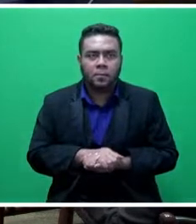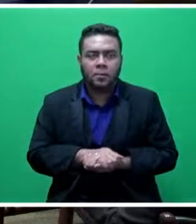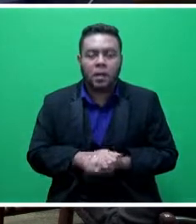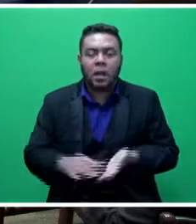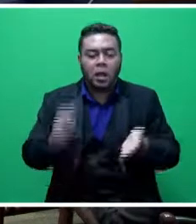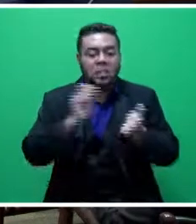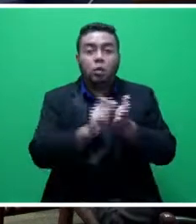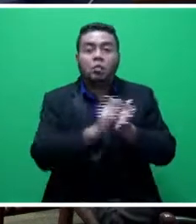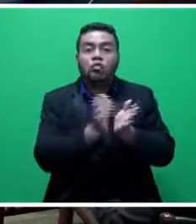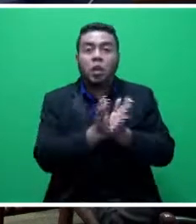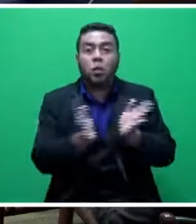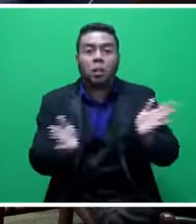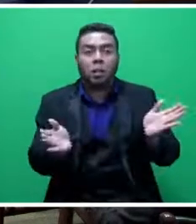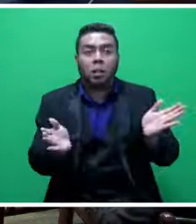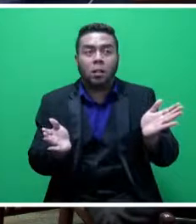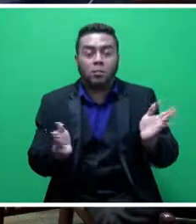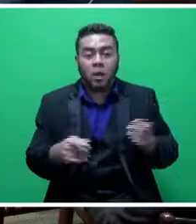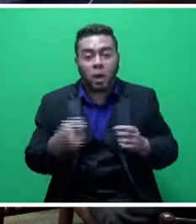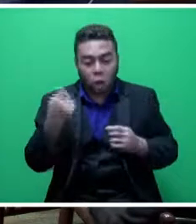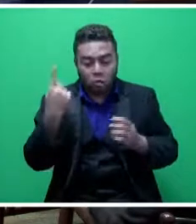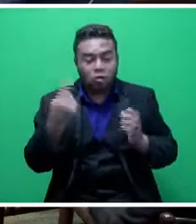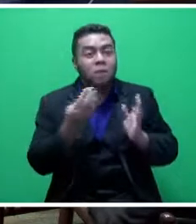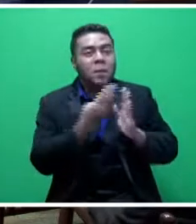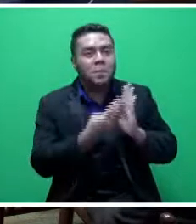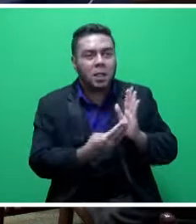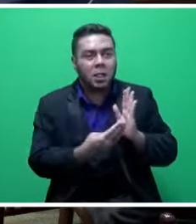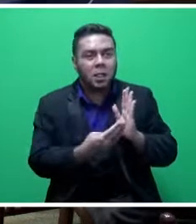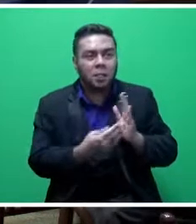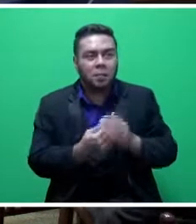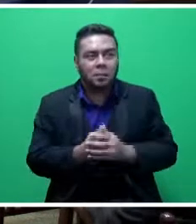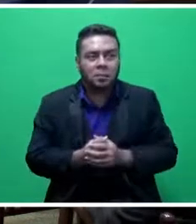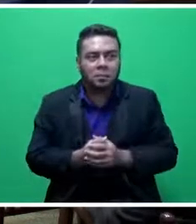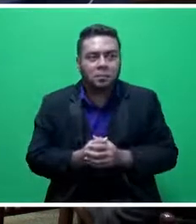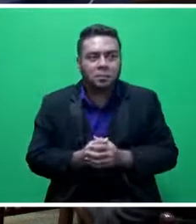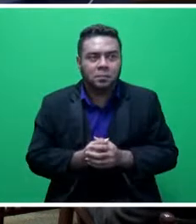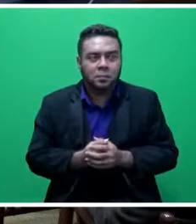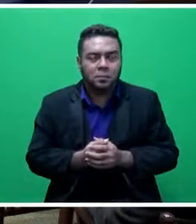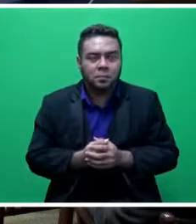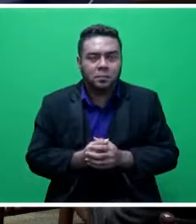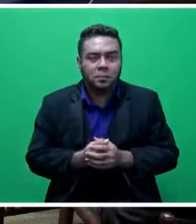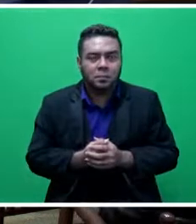Secretary General. Consideration of bills.